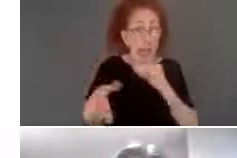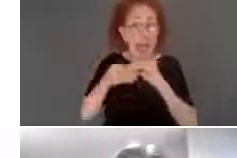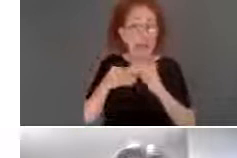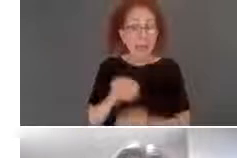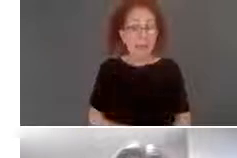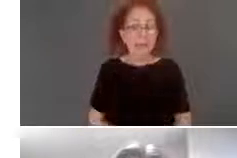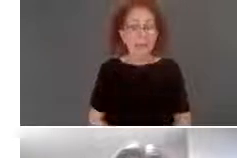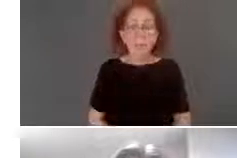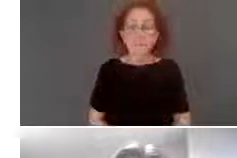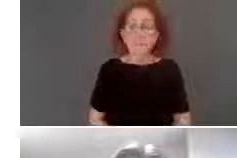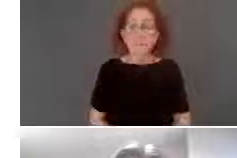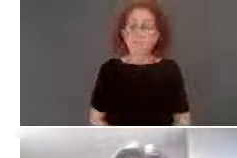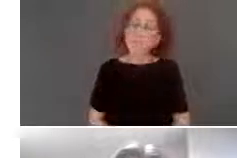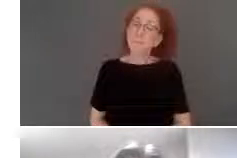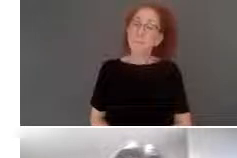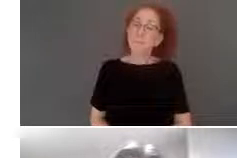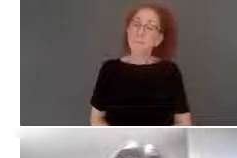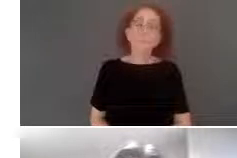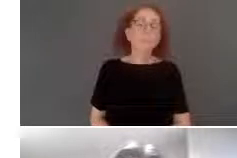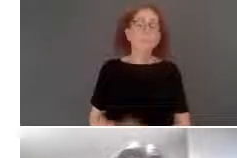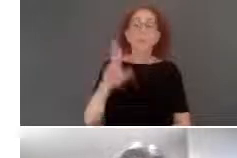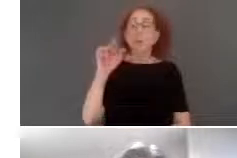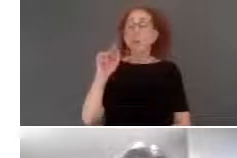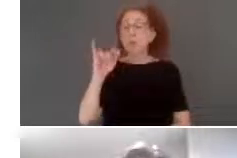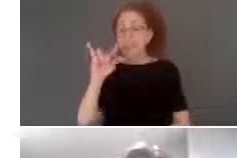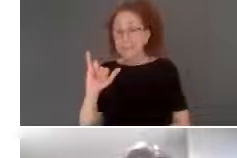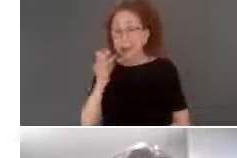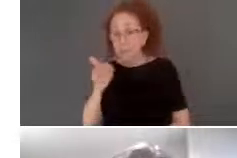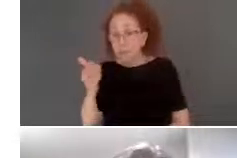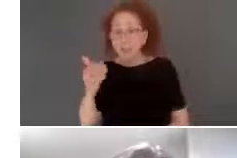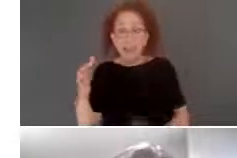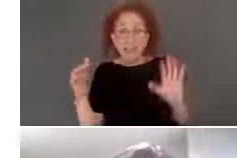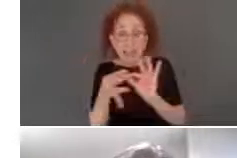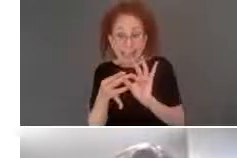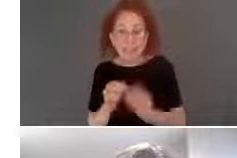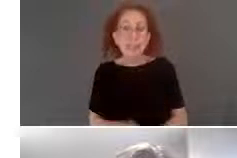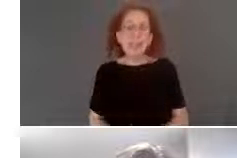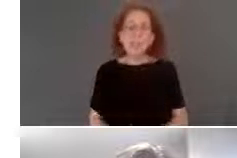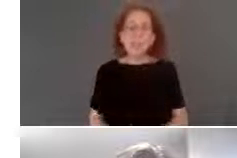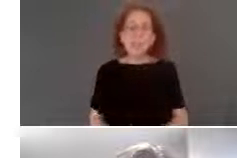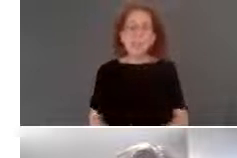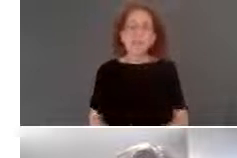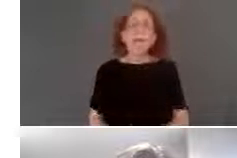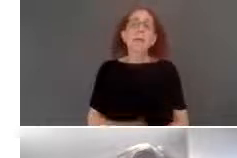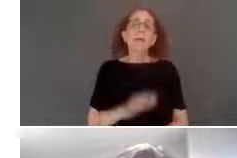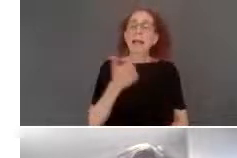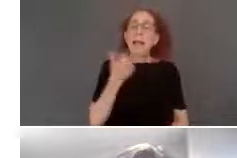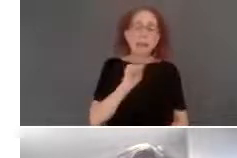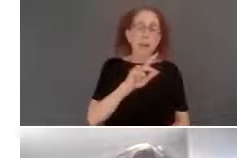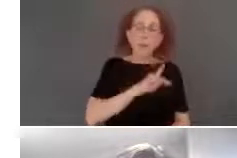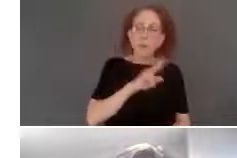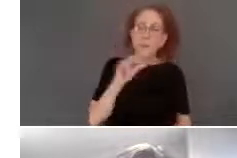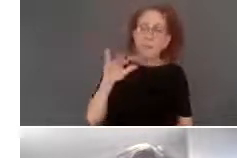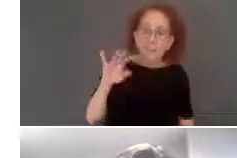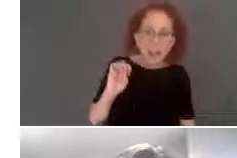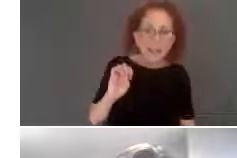connect people to utility resources and linkages for interpersonal violence and mental